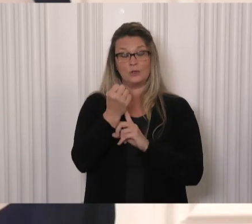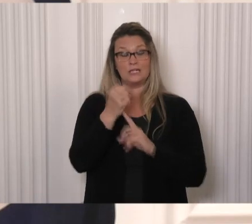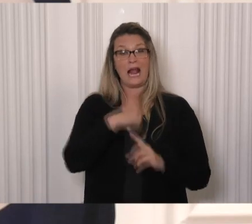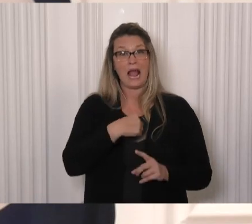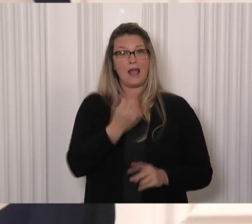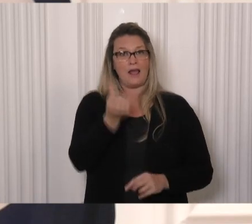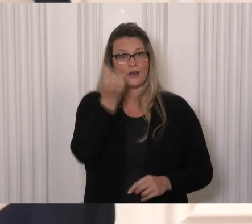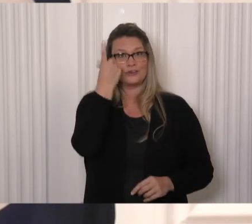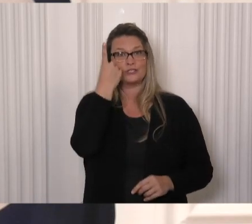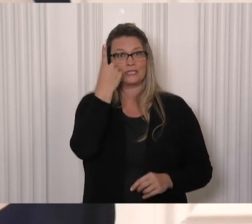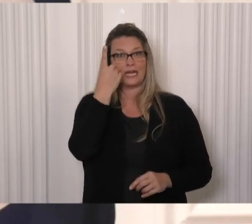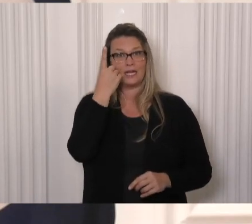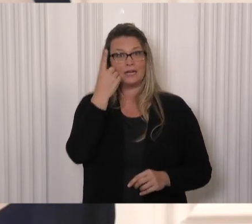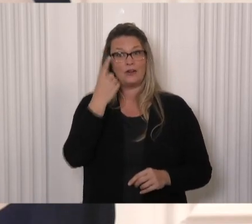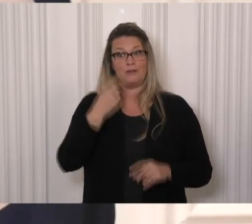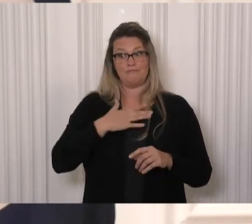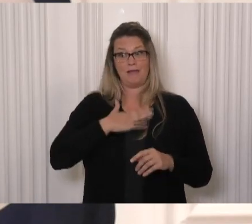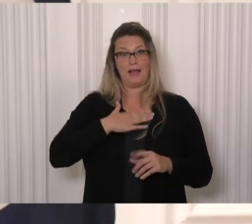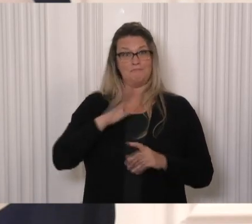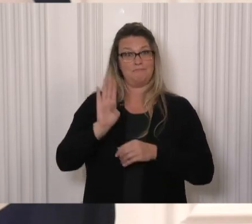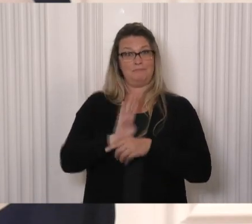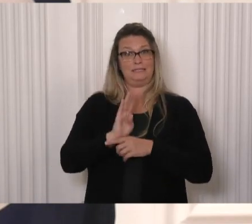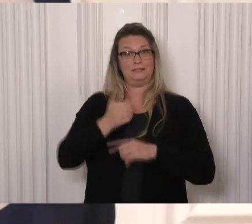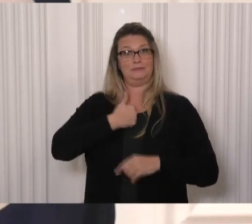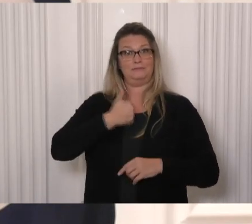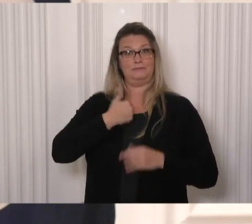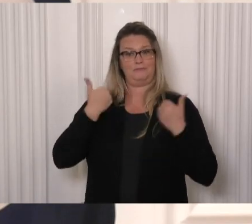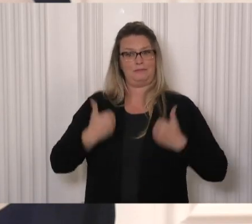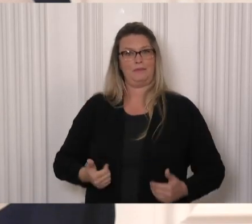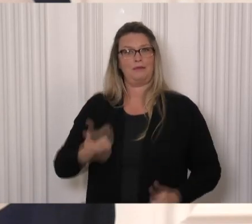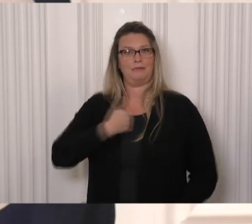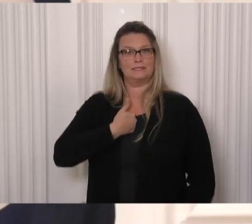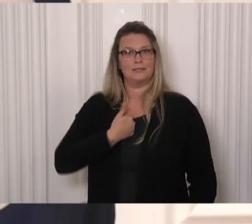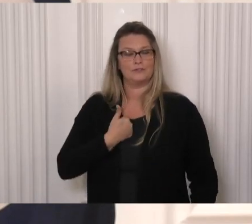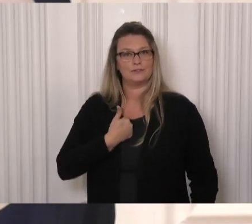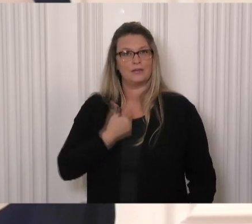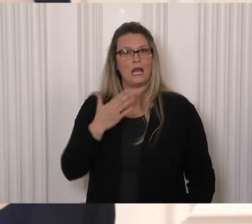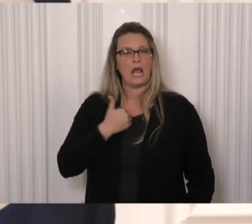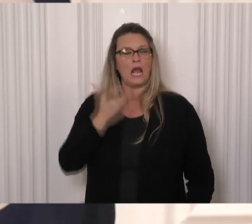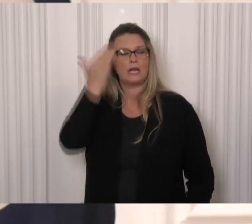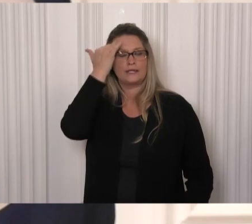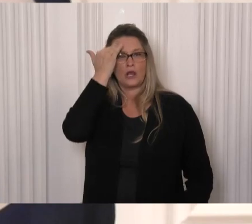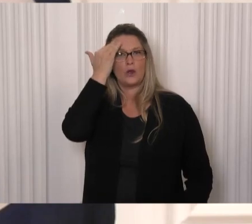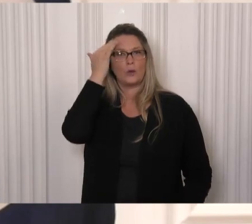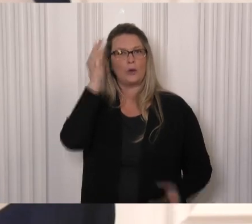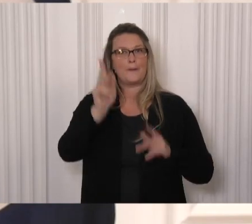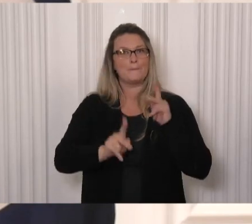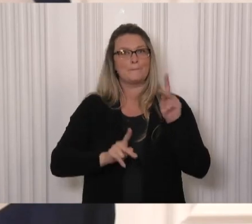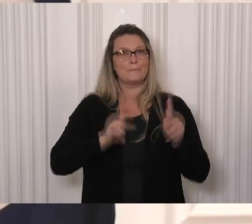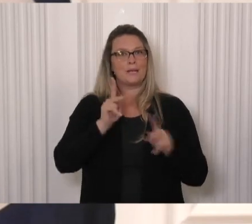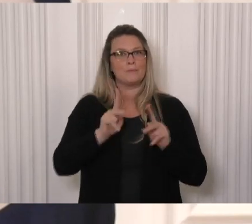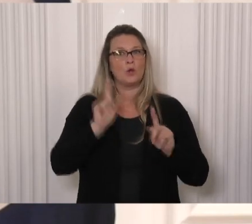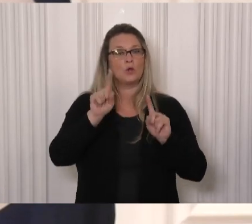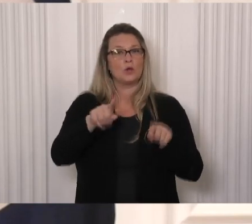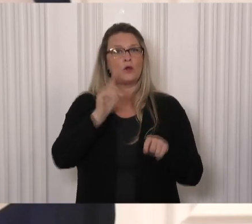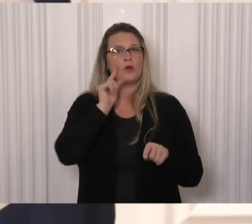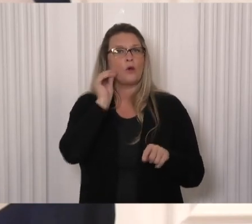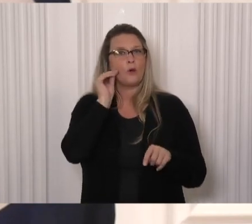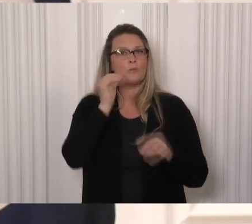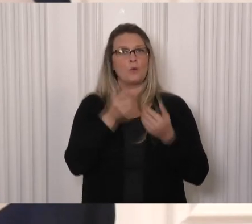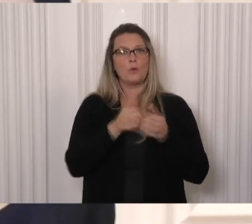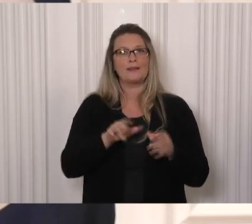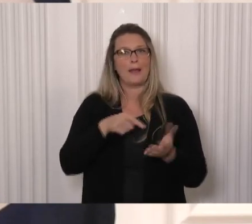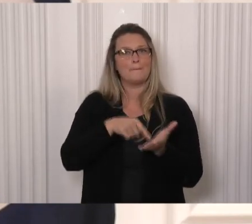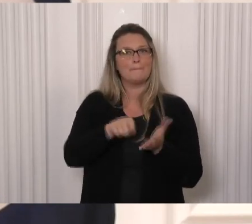understand, being a business guy, very, very well, that people People that are at home without a paycheck are